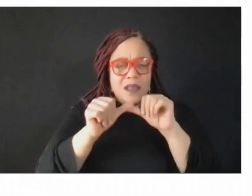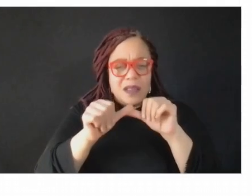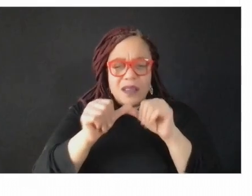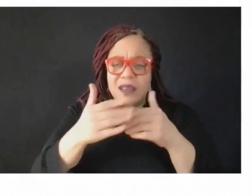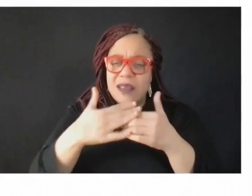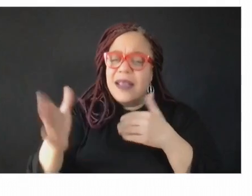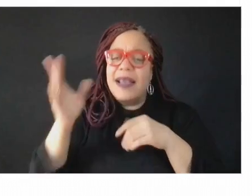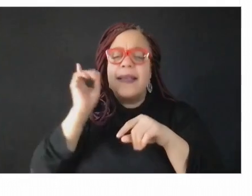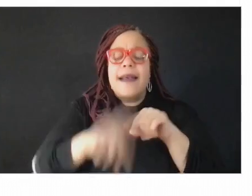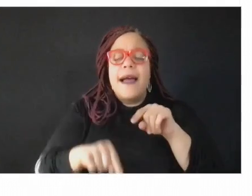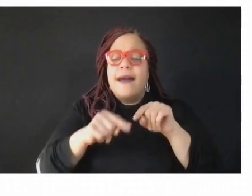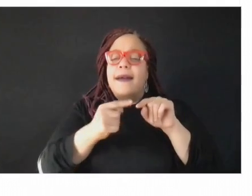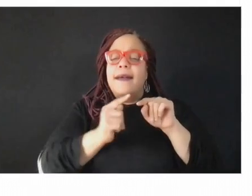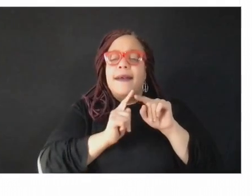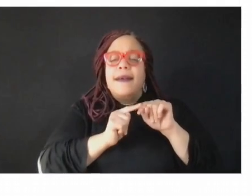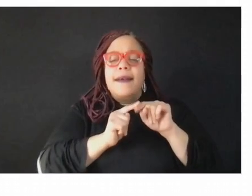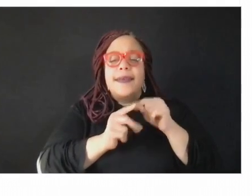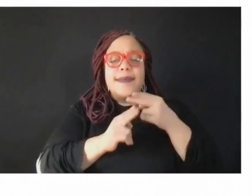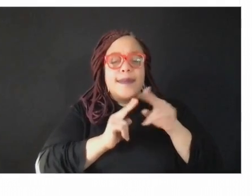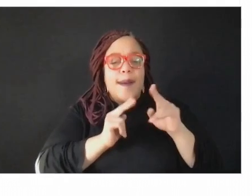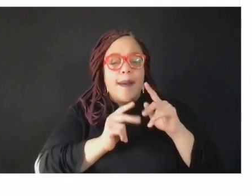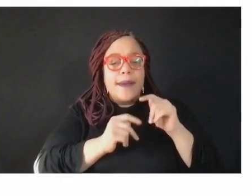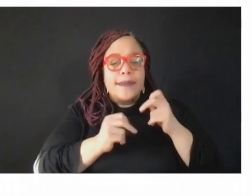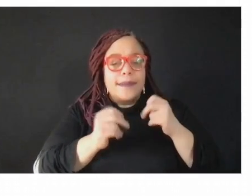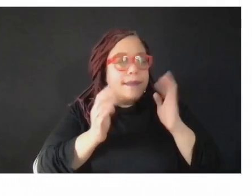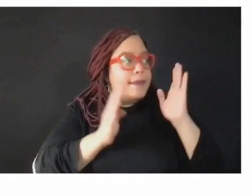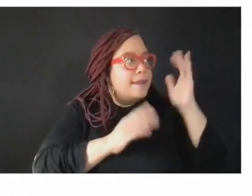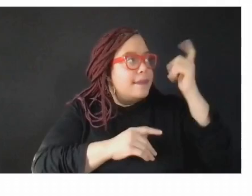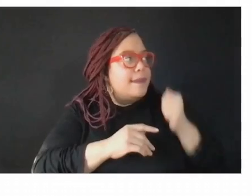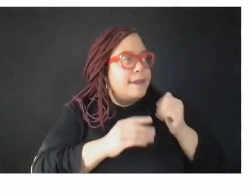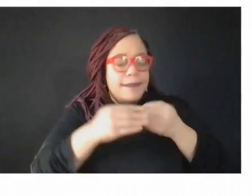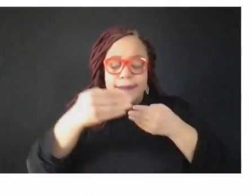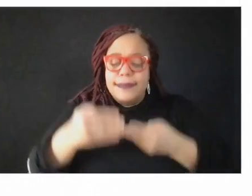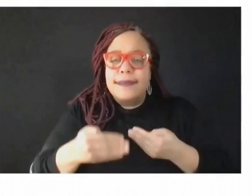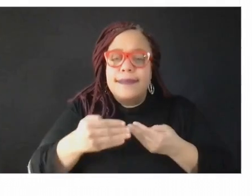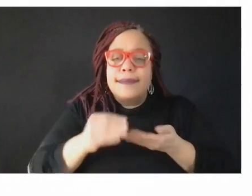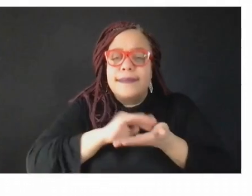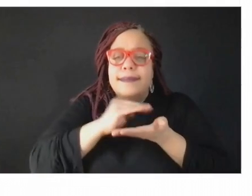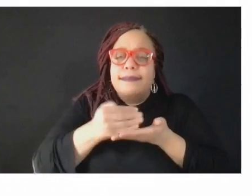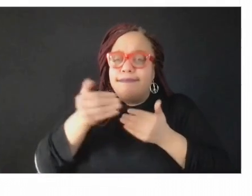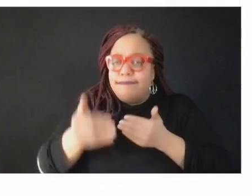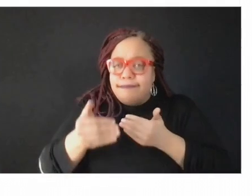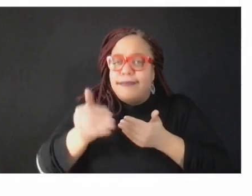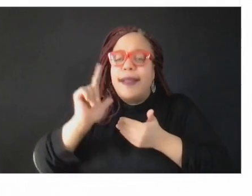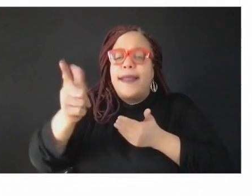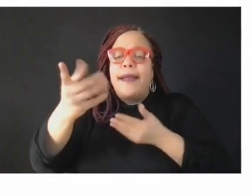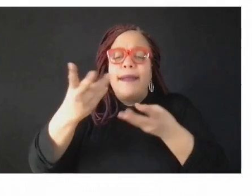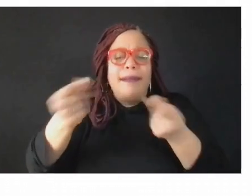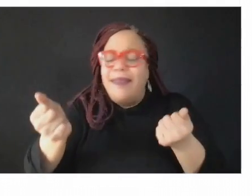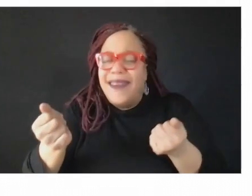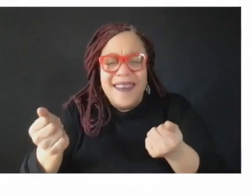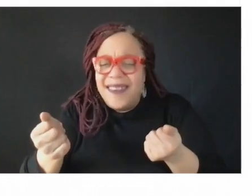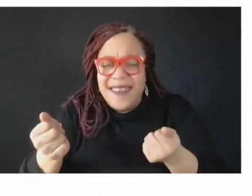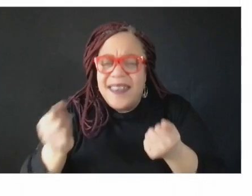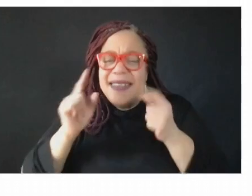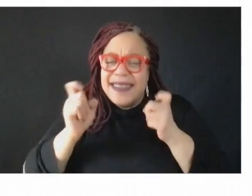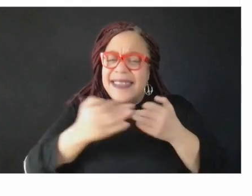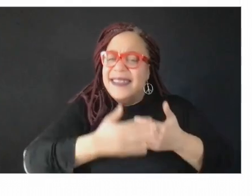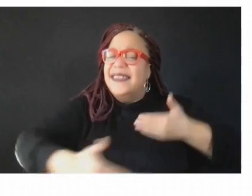short-term grant funding. We also heard a lot about the need for the